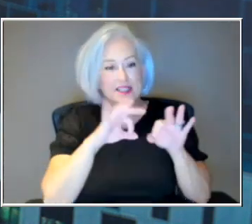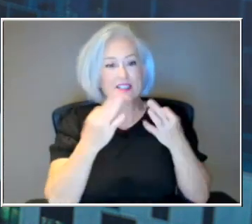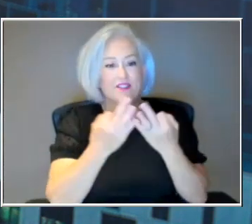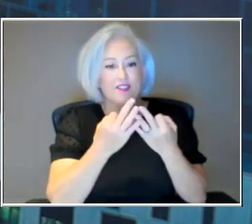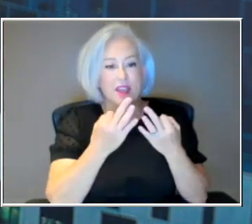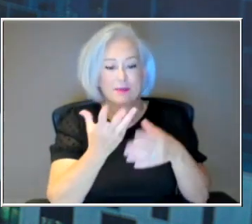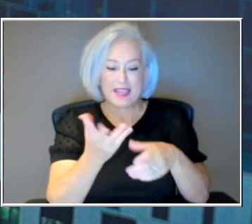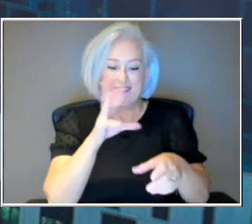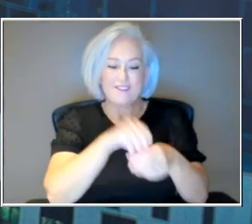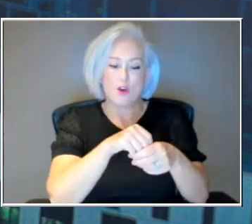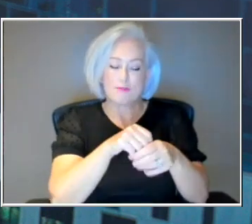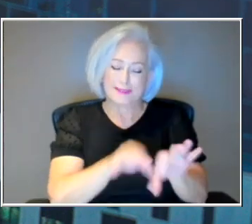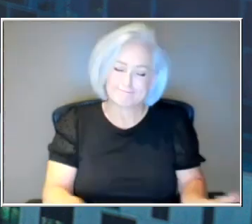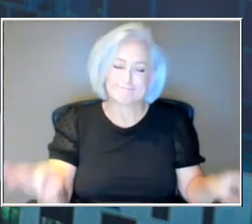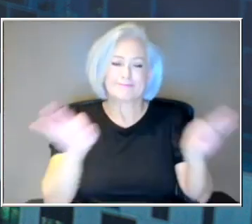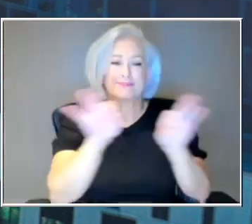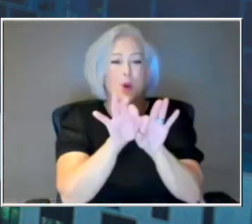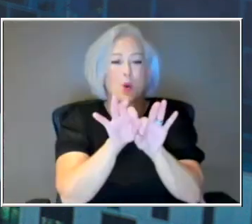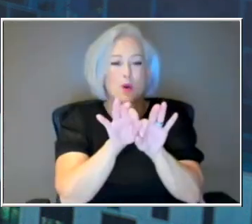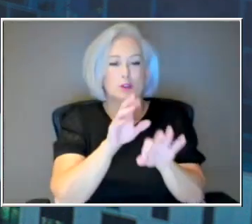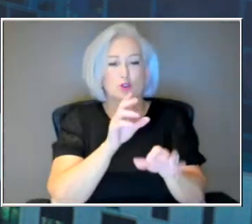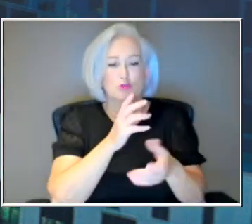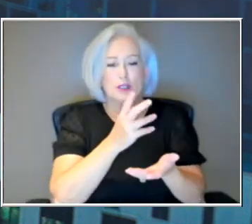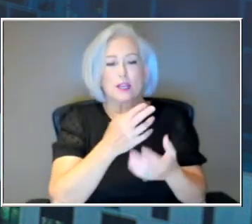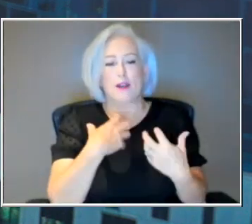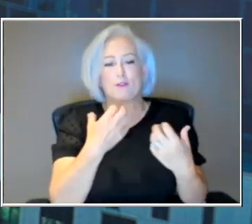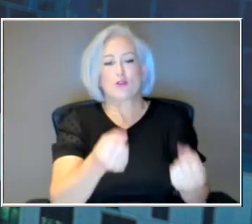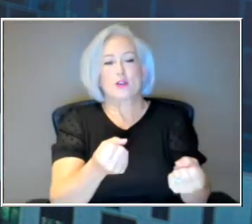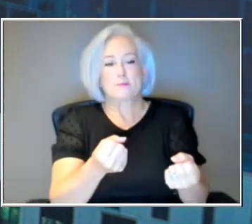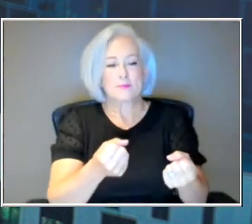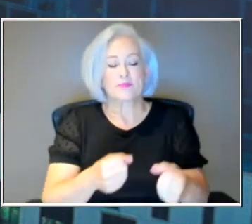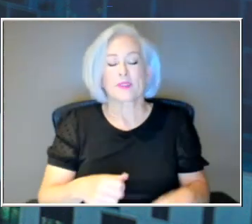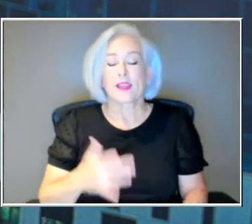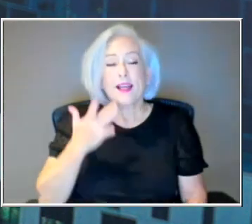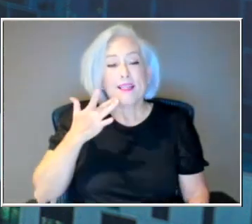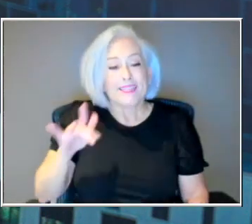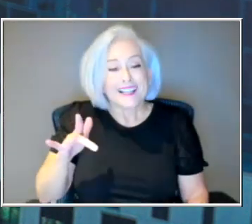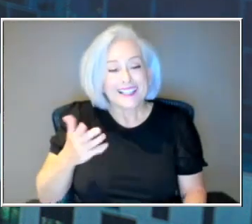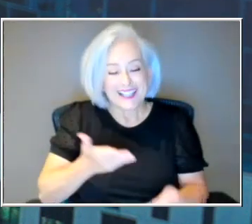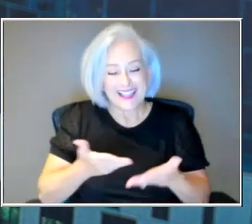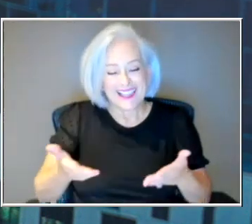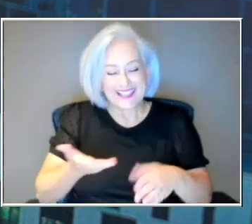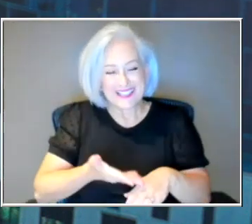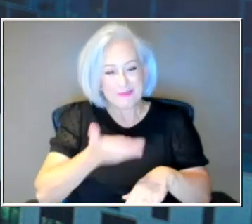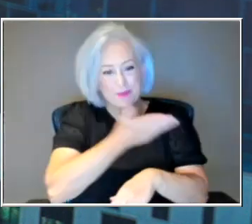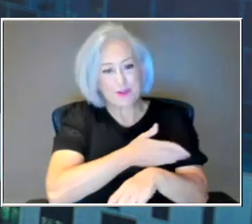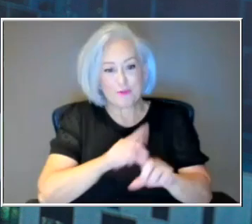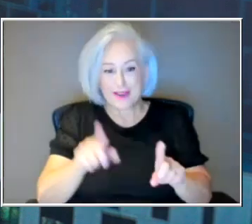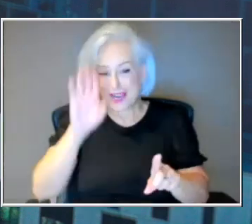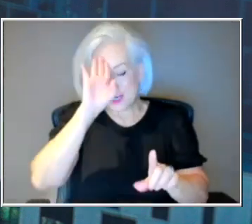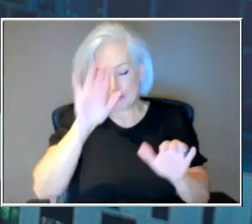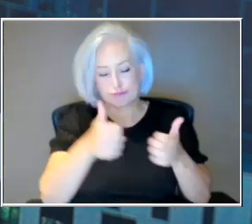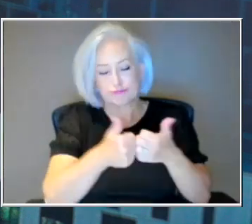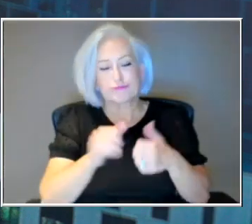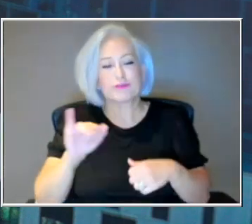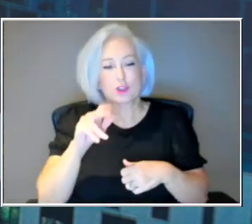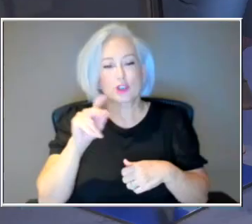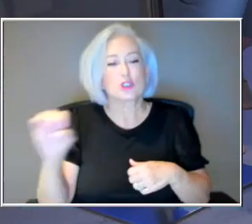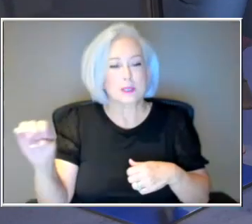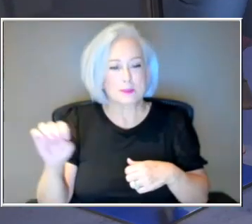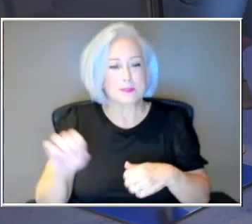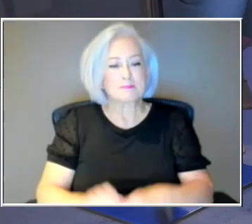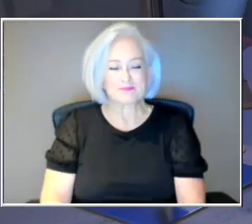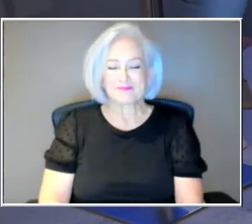patient's recovery. Luckily, things have improved, but I know it was a challenge for you, Jamie, in your recovery period.